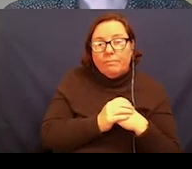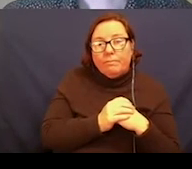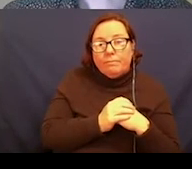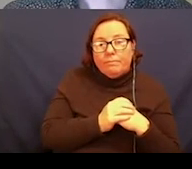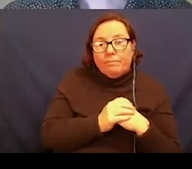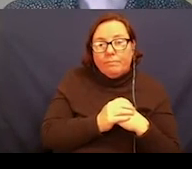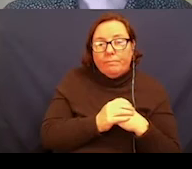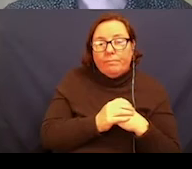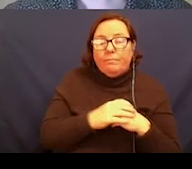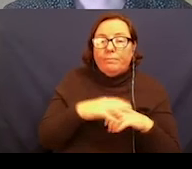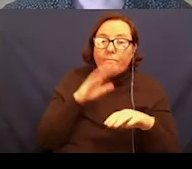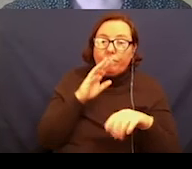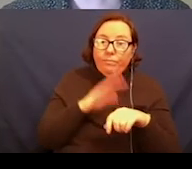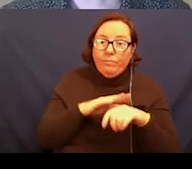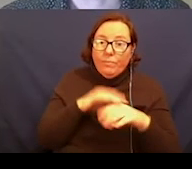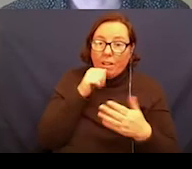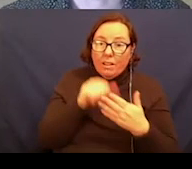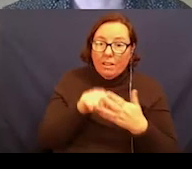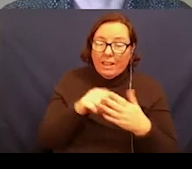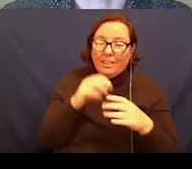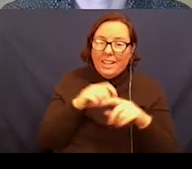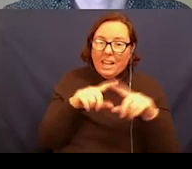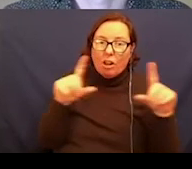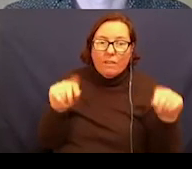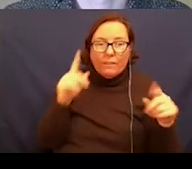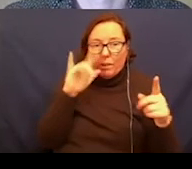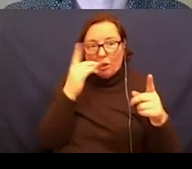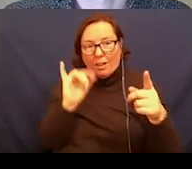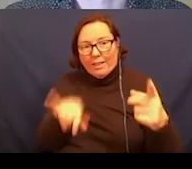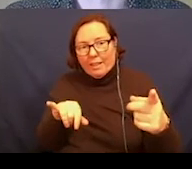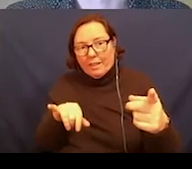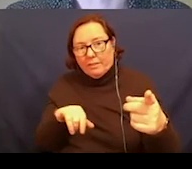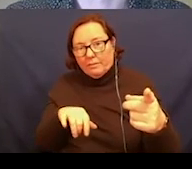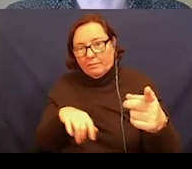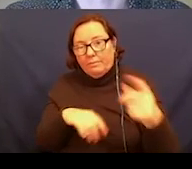The notification came in an envelope as shown here.